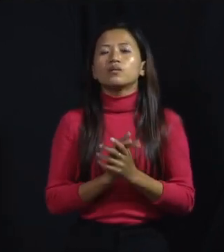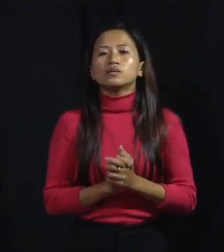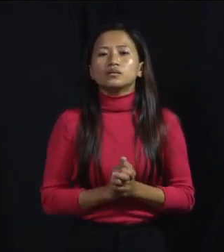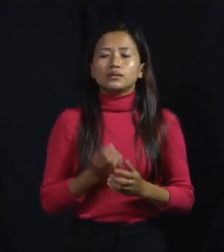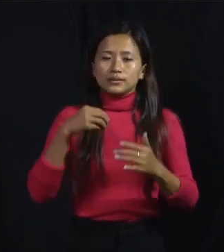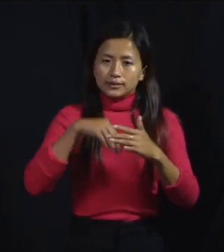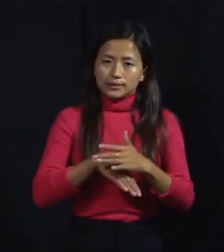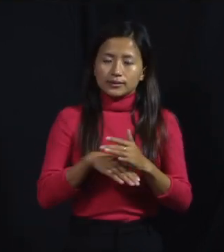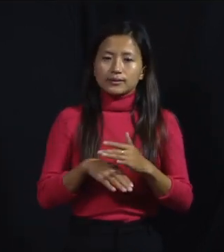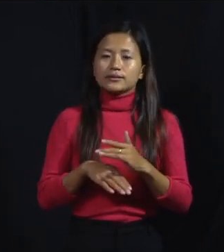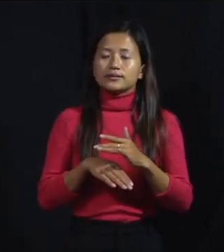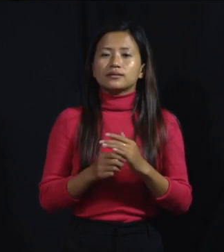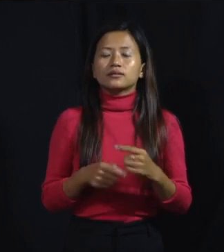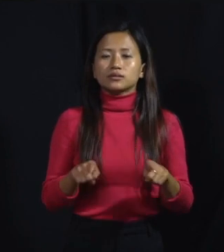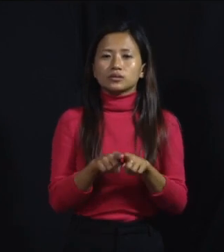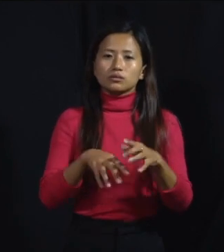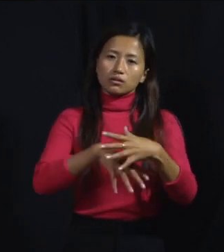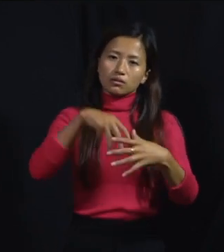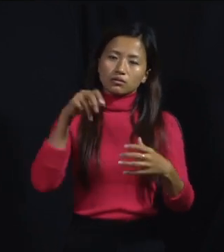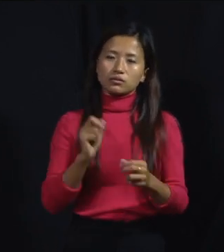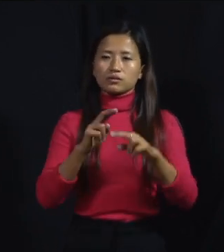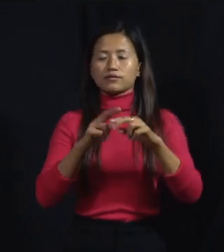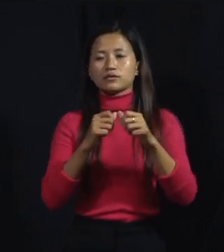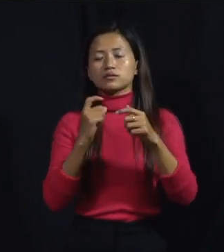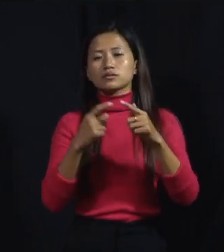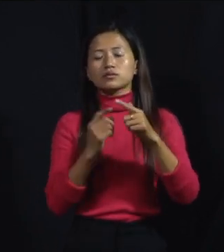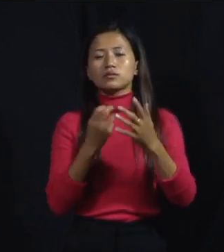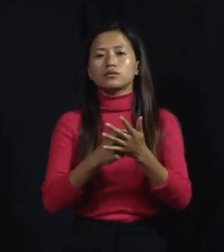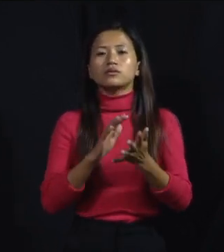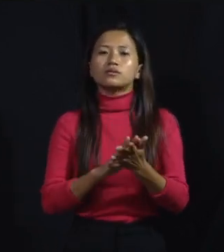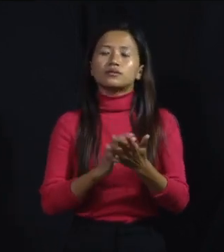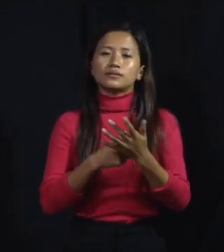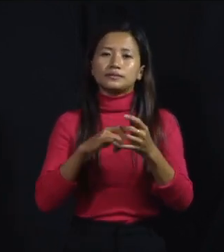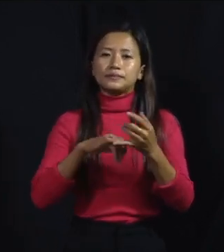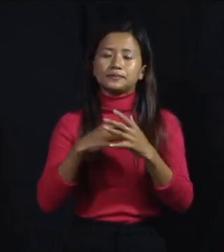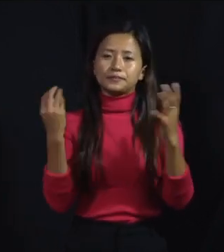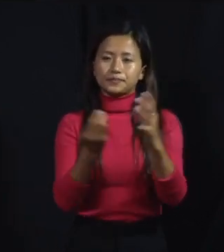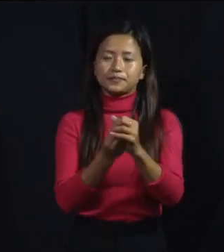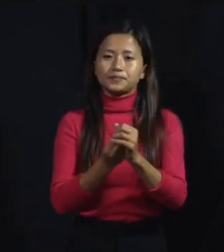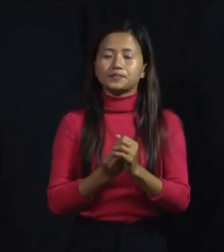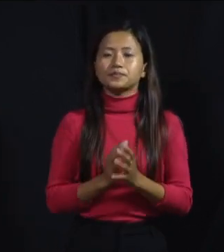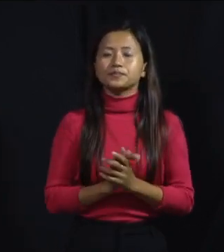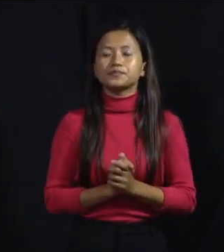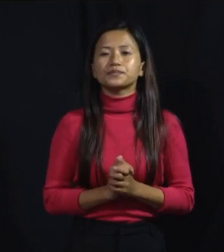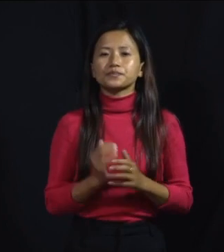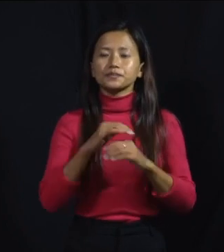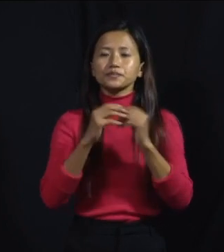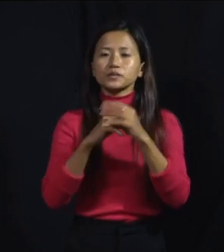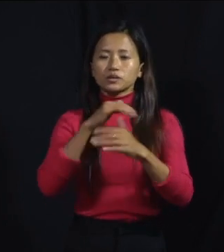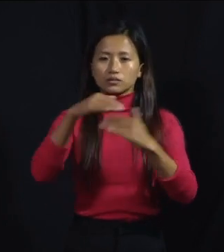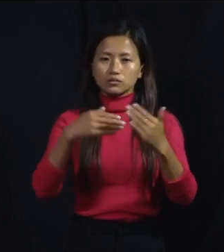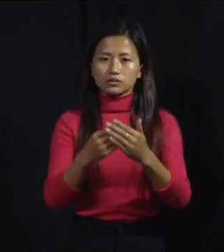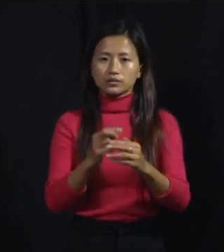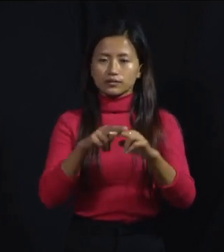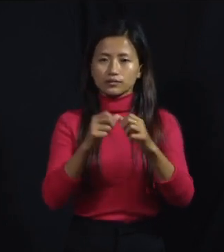the inner as well as the outer factors. That means all the factors combined together. Okay, so environment covers all